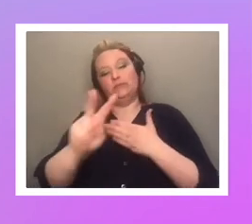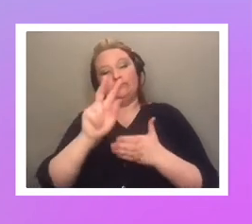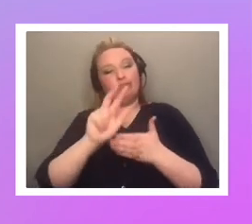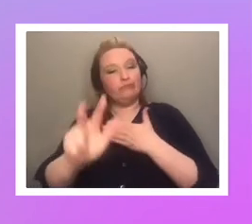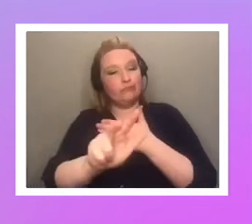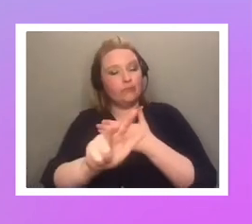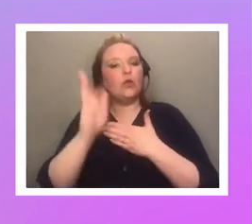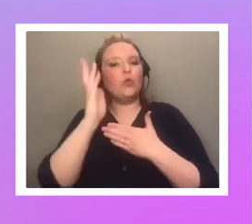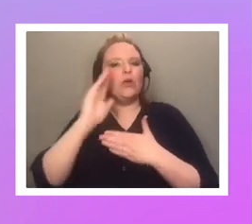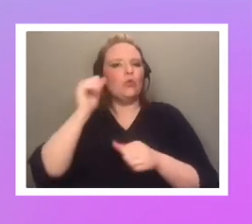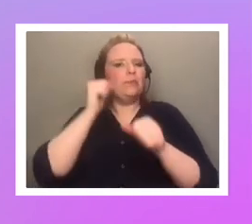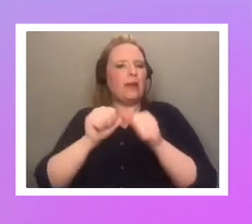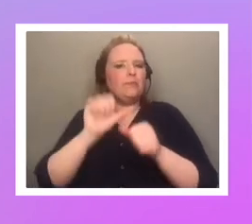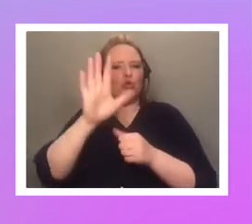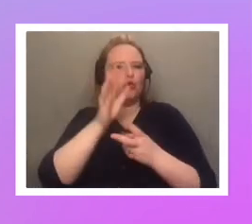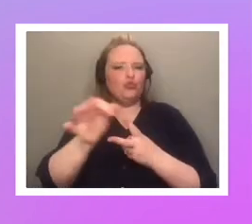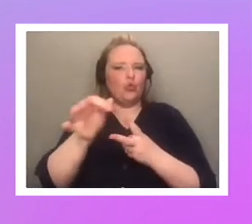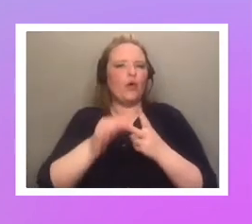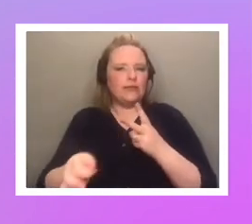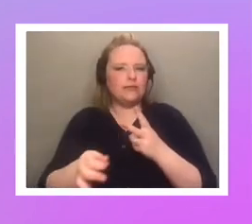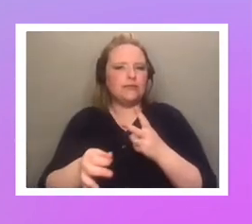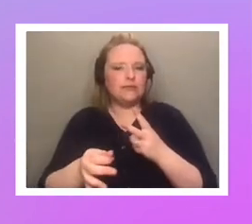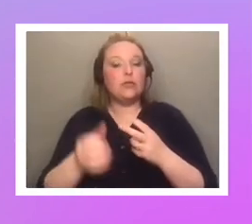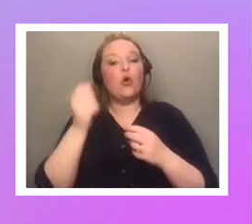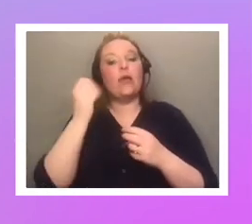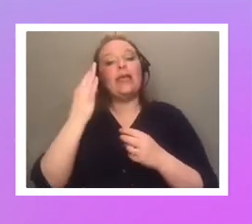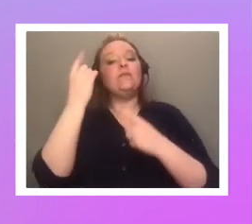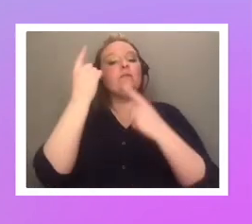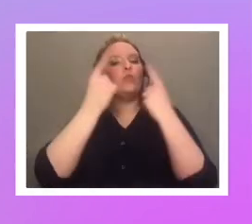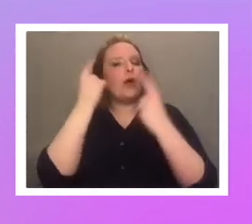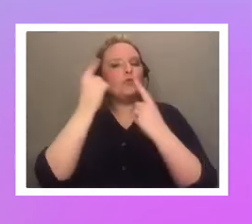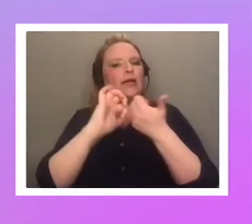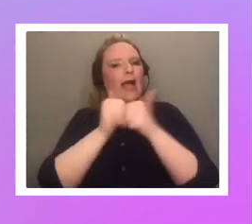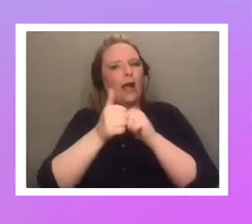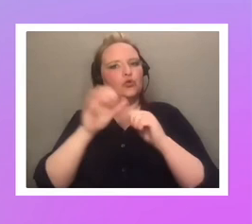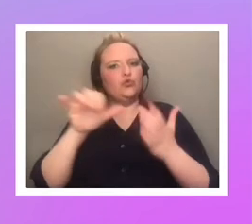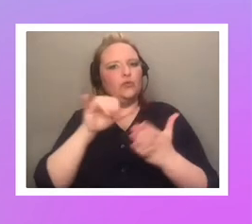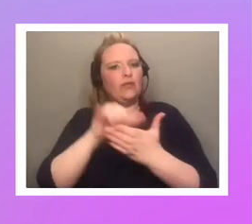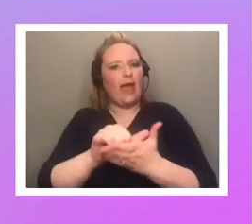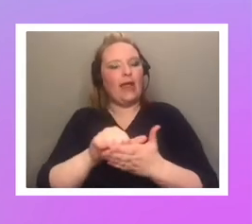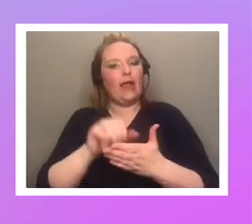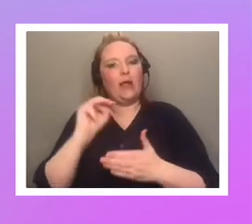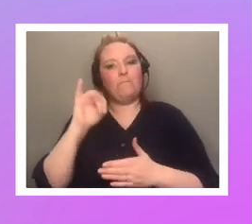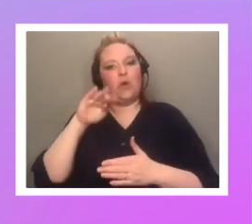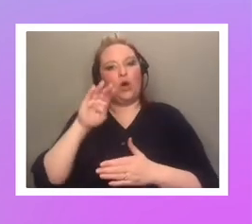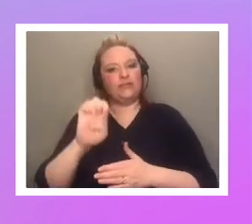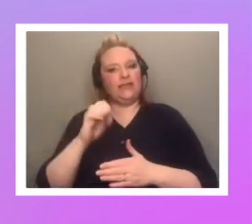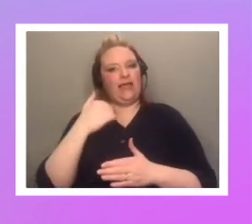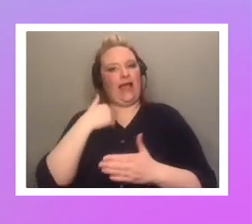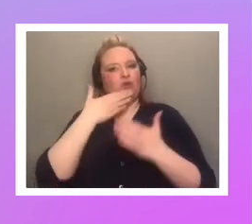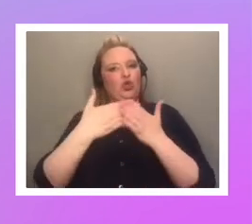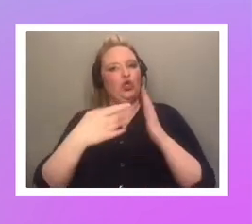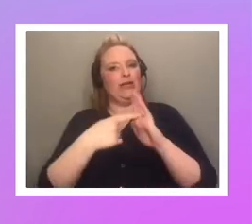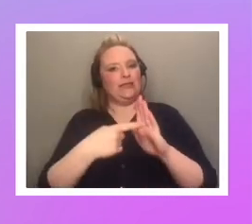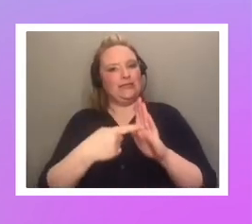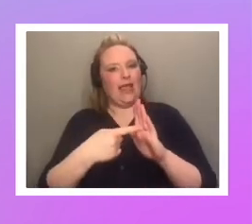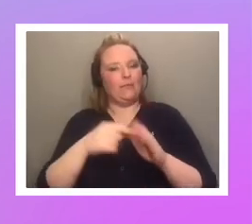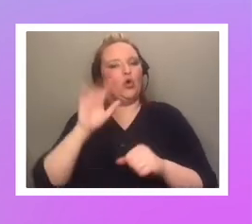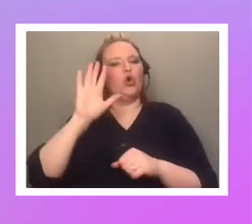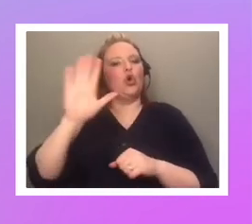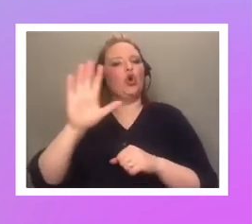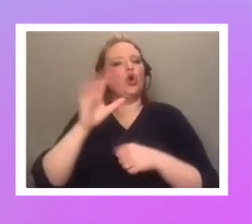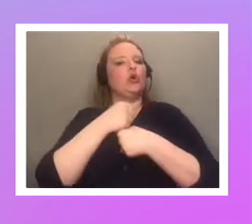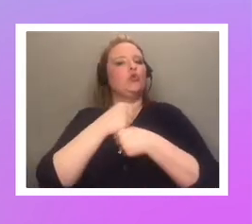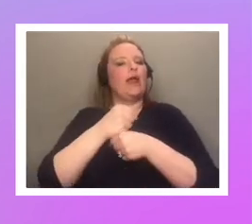it remembers your choice as well. So if you're wondering how to pull something like that off, Marcy Sutton has a really great example in her